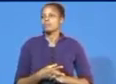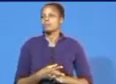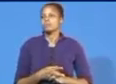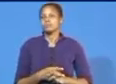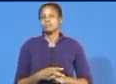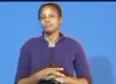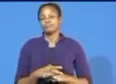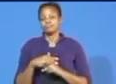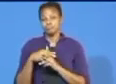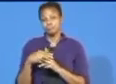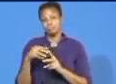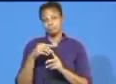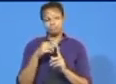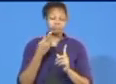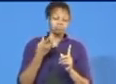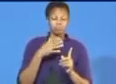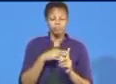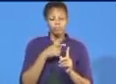So he dipped